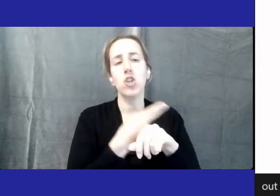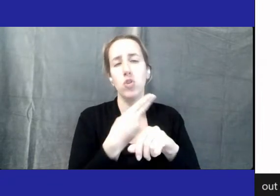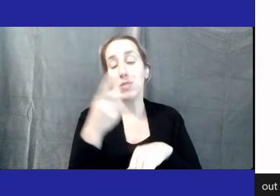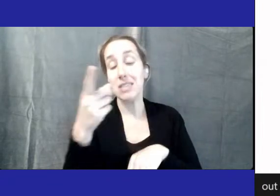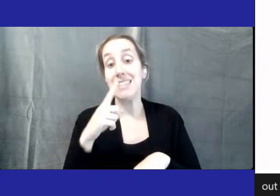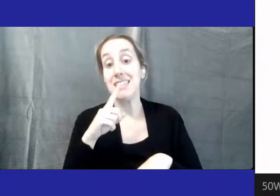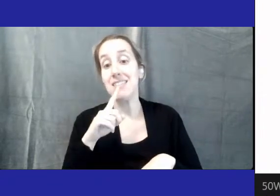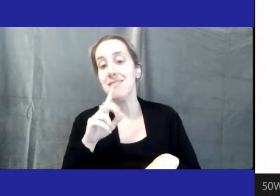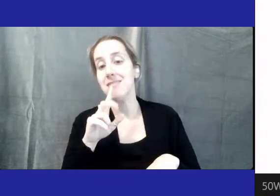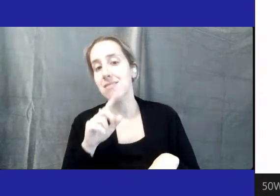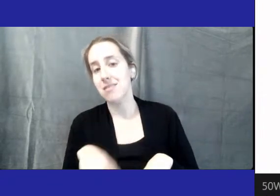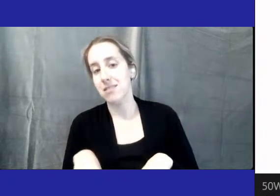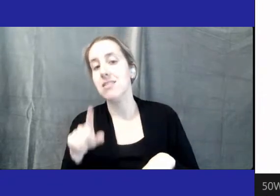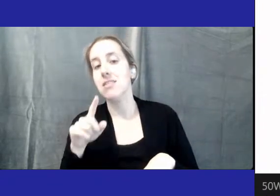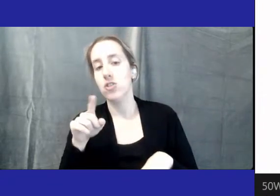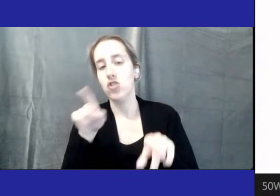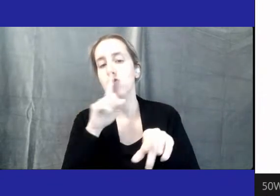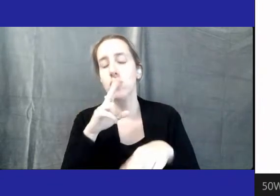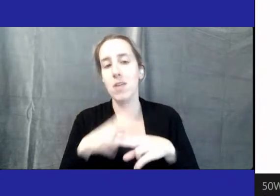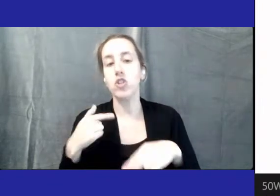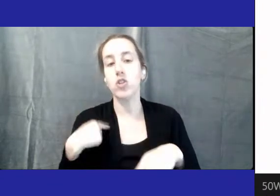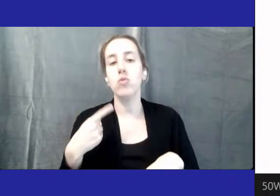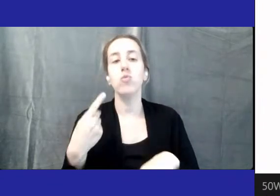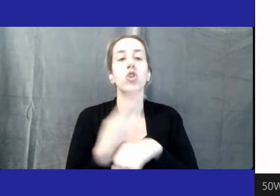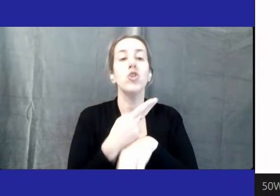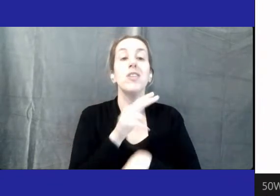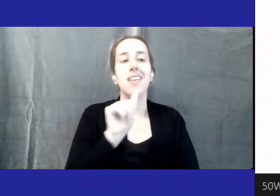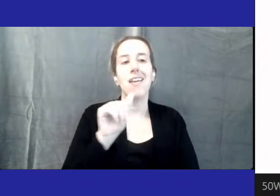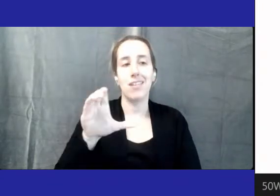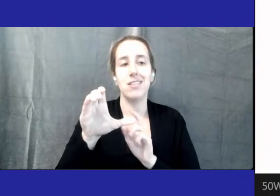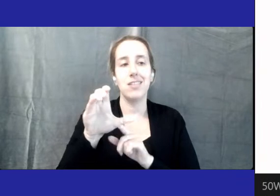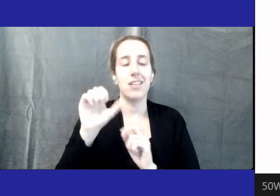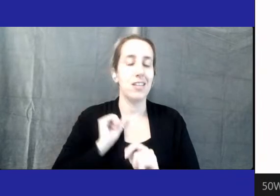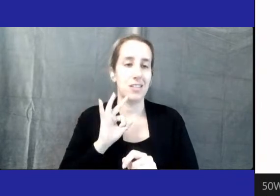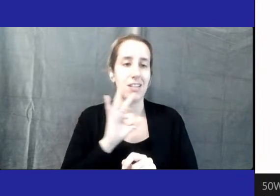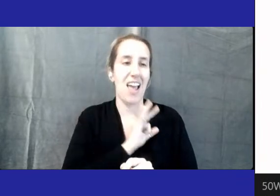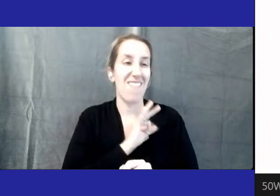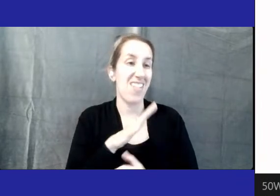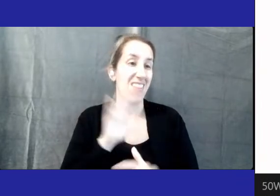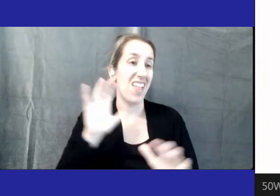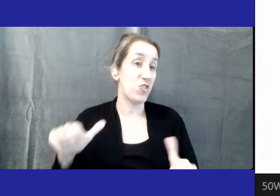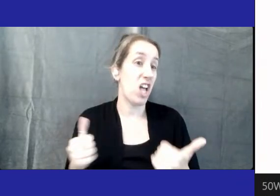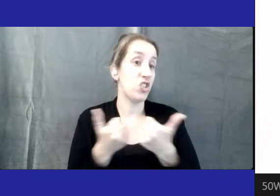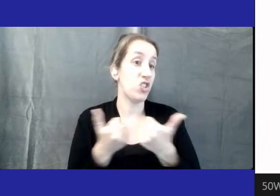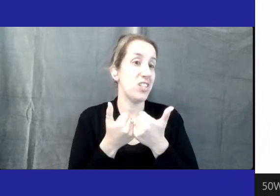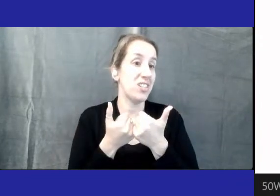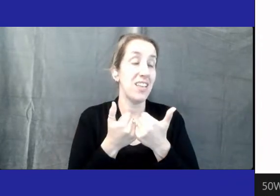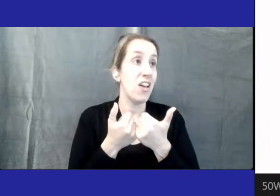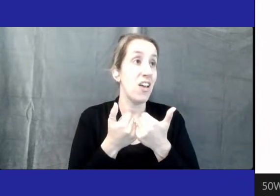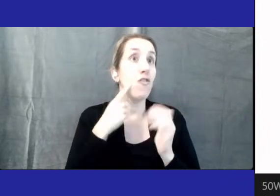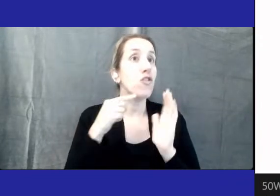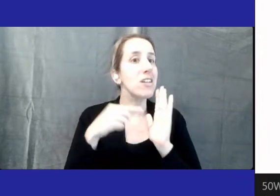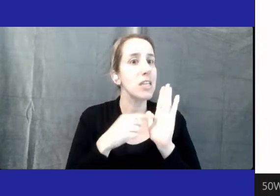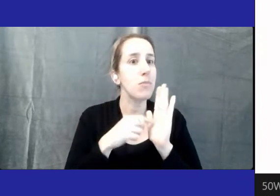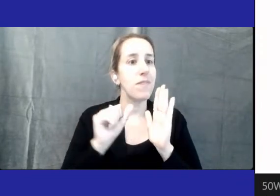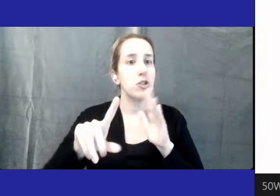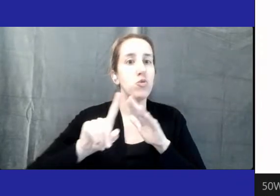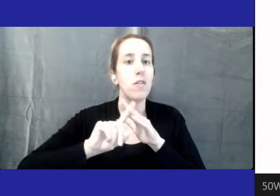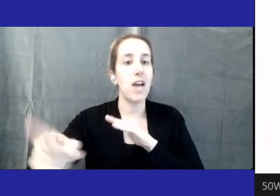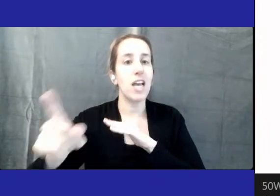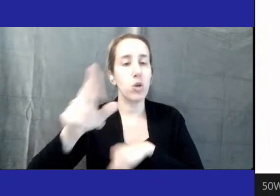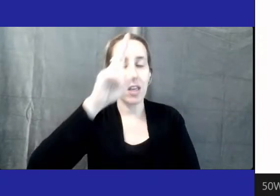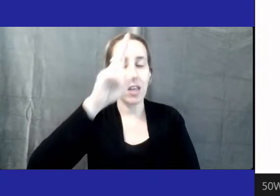operational challenges, particularly if we were to end up having to evacuate one of our hospitals. Having a good swath